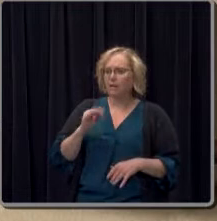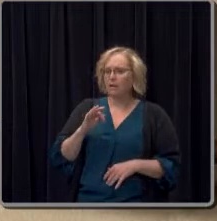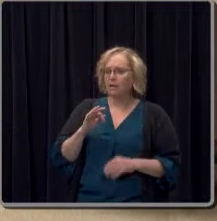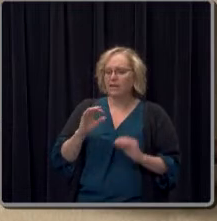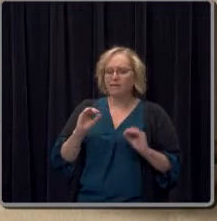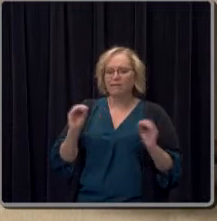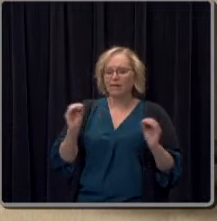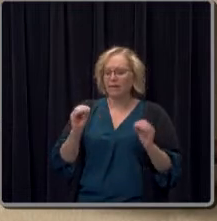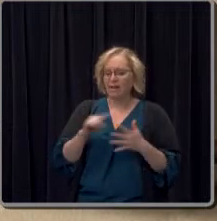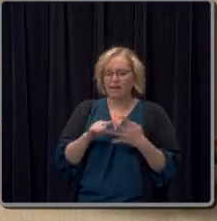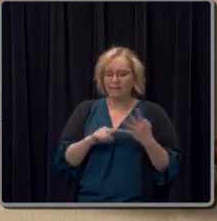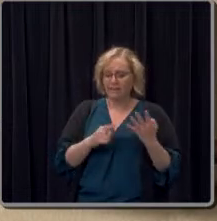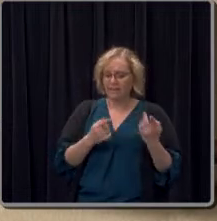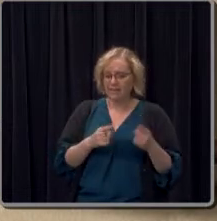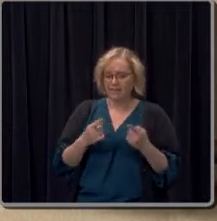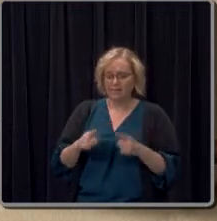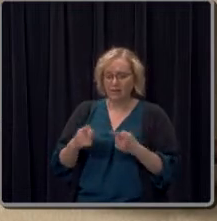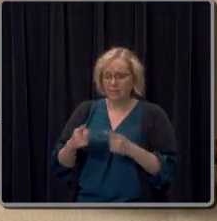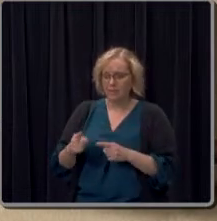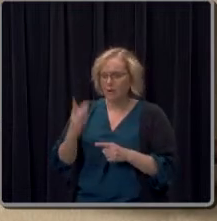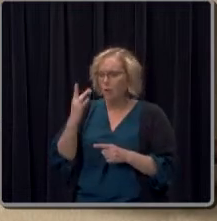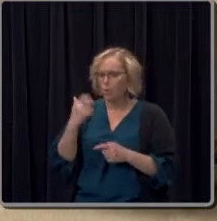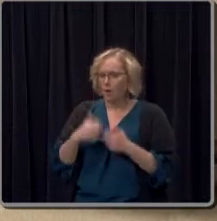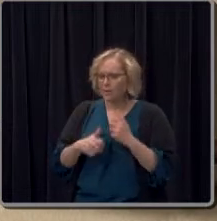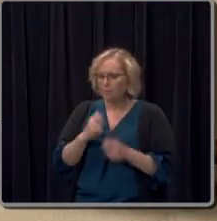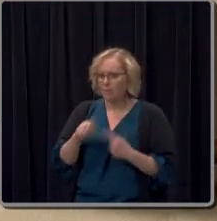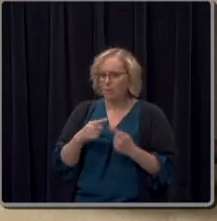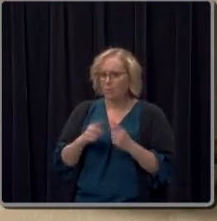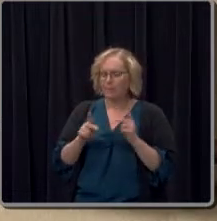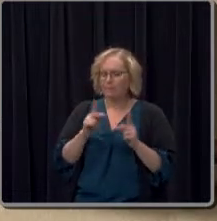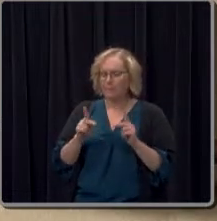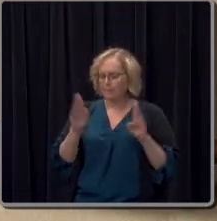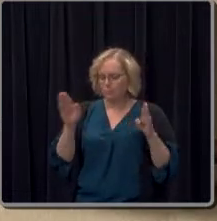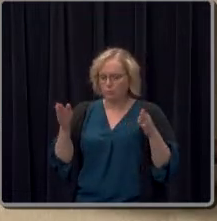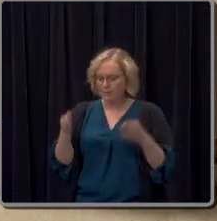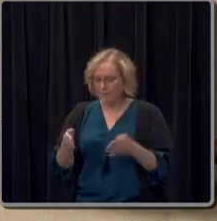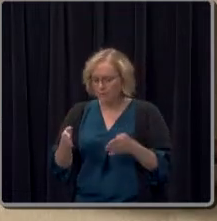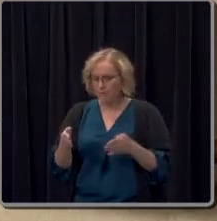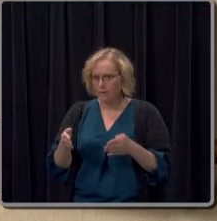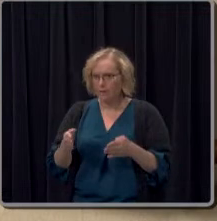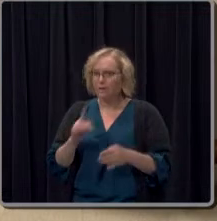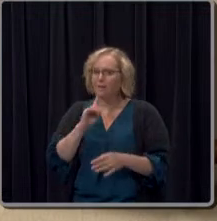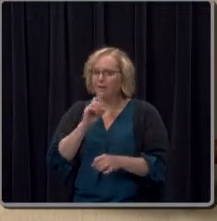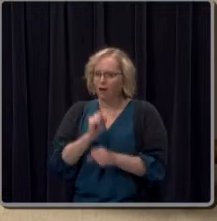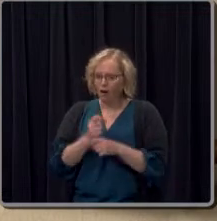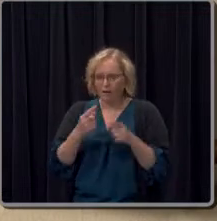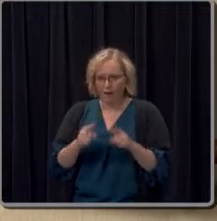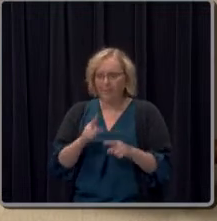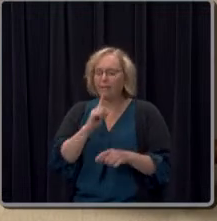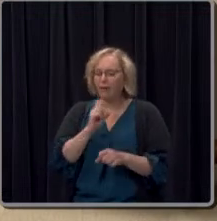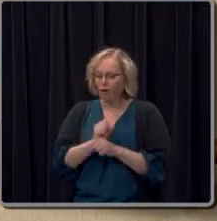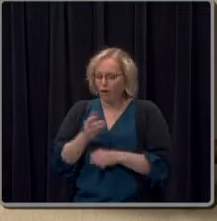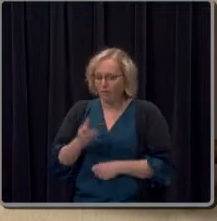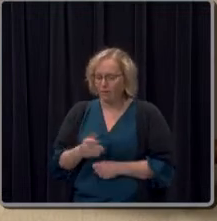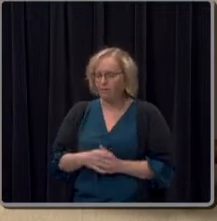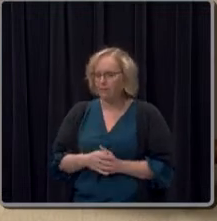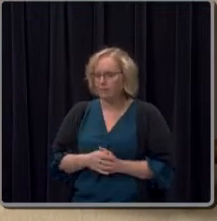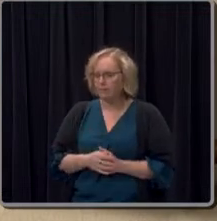are happening, why is it a big problem when people draw attention to it? They are happening. They are there.